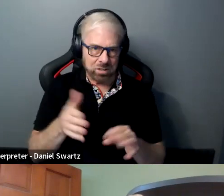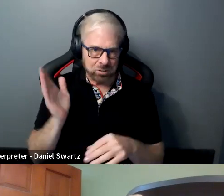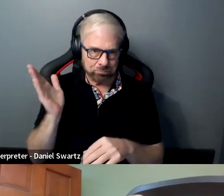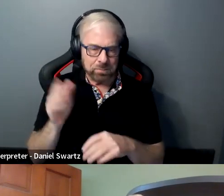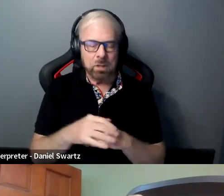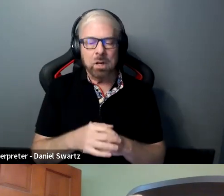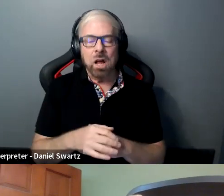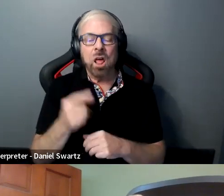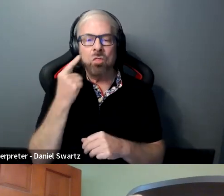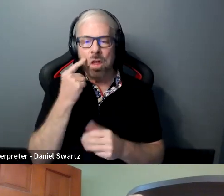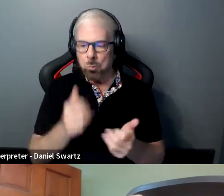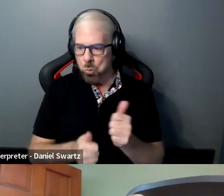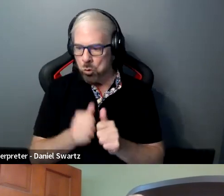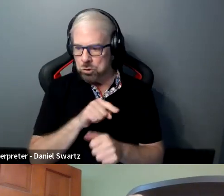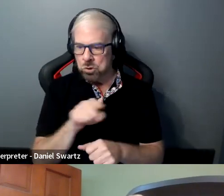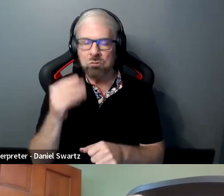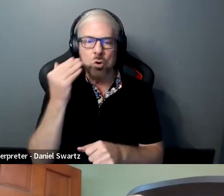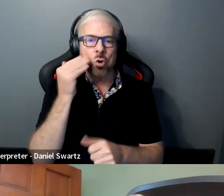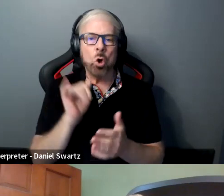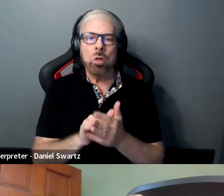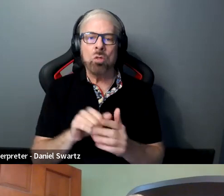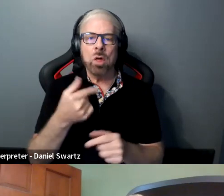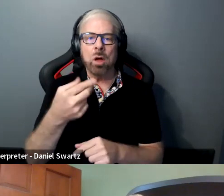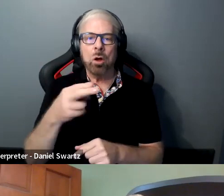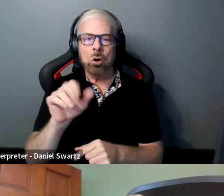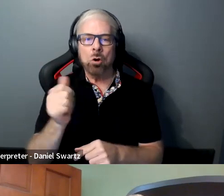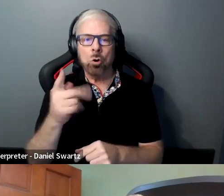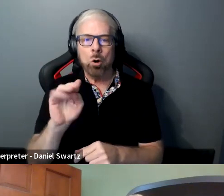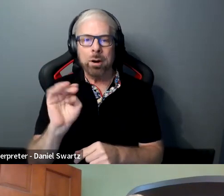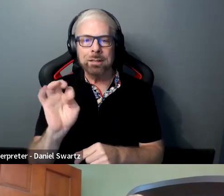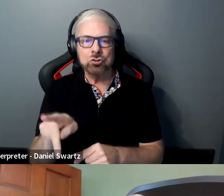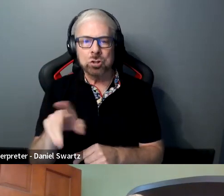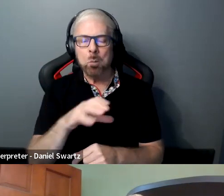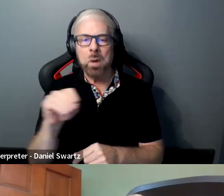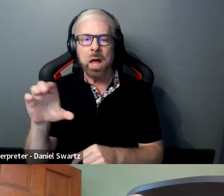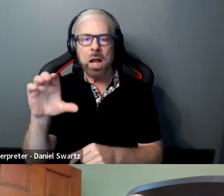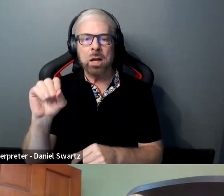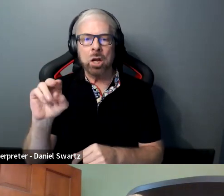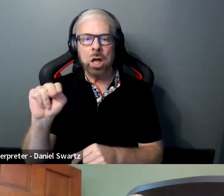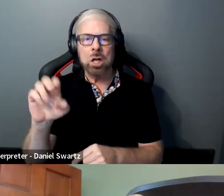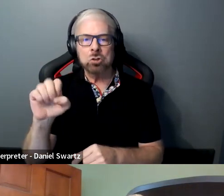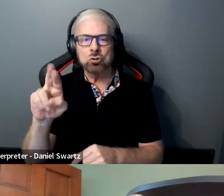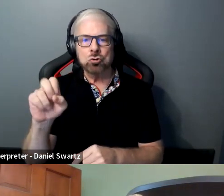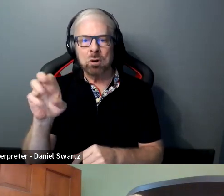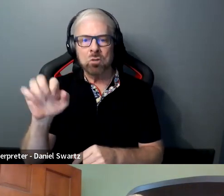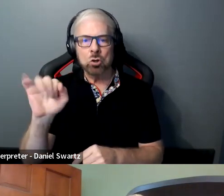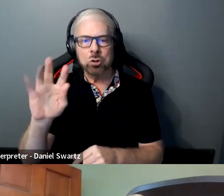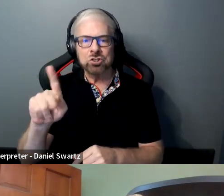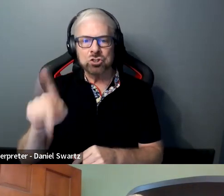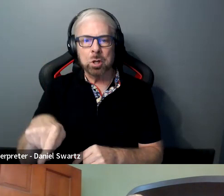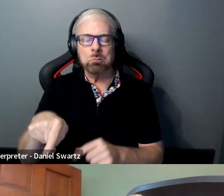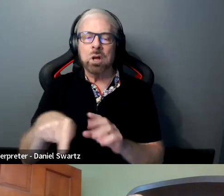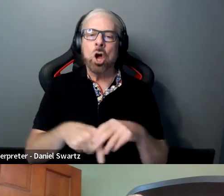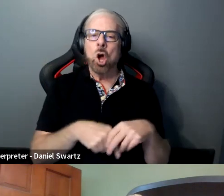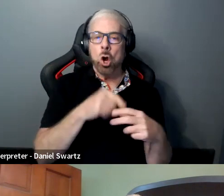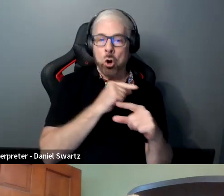I think probably most of you know what guardianship and conservatorship is, but for those of you that don't,